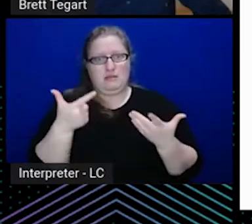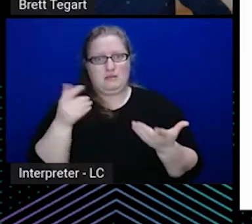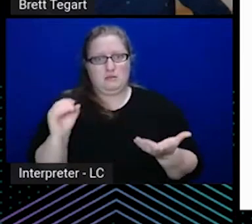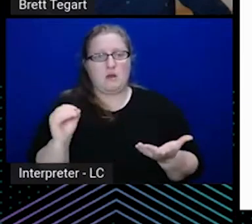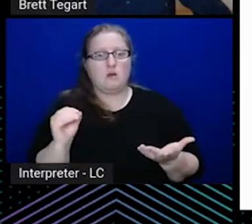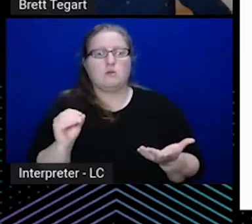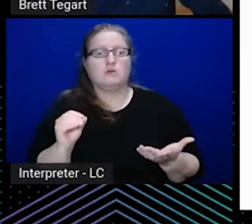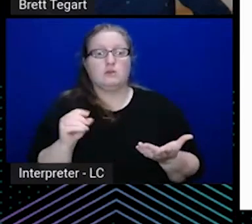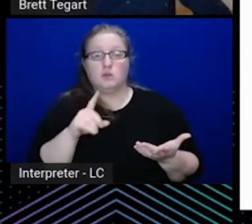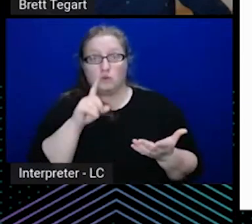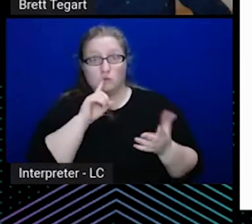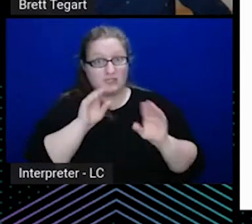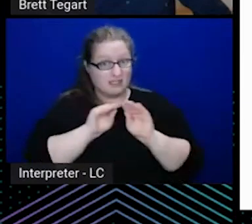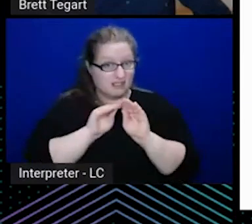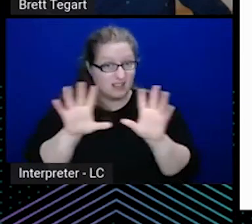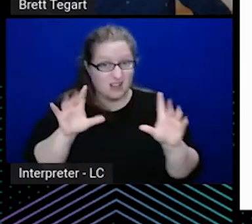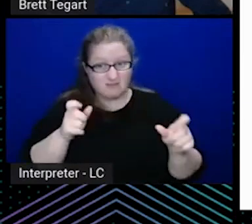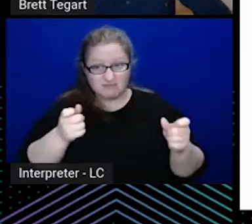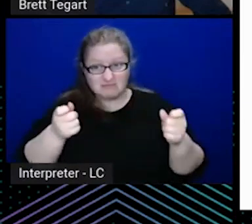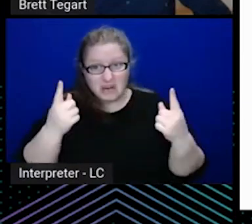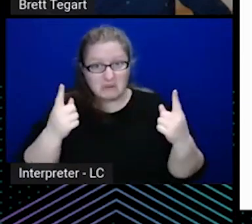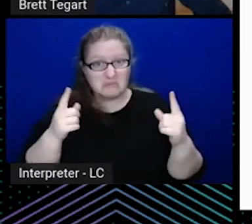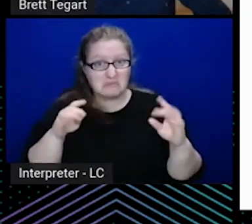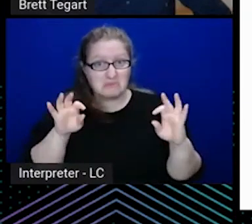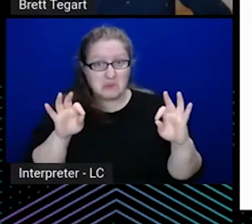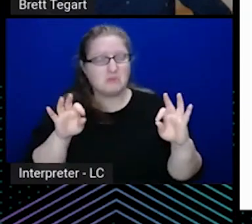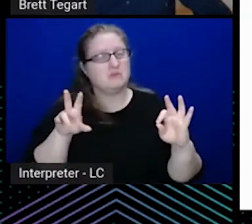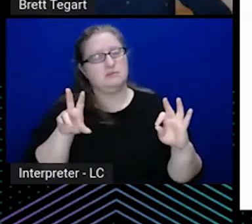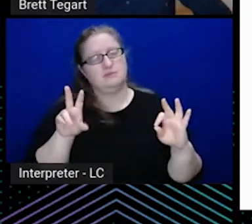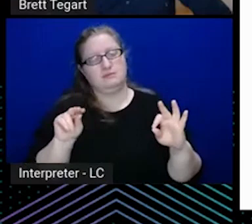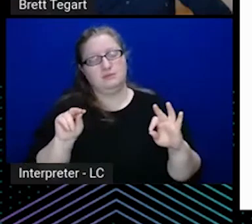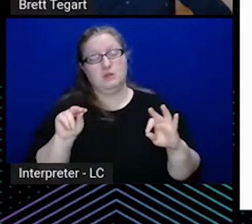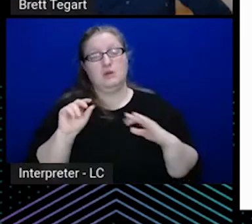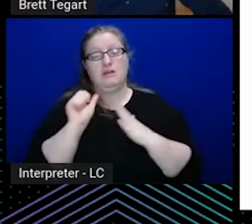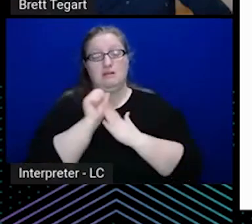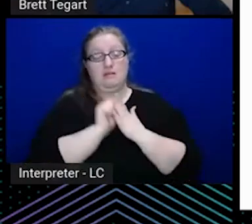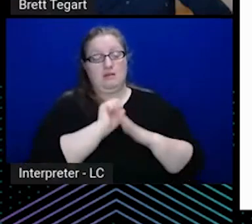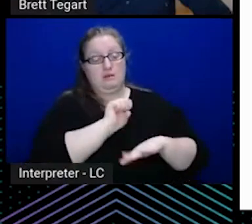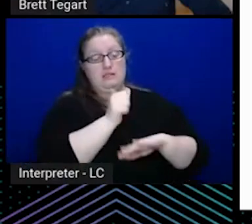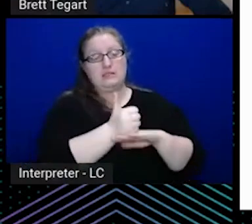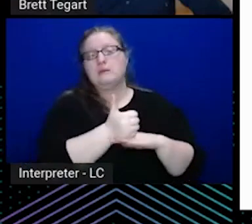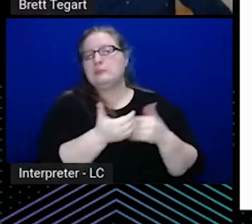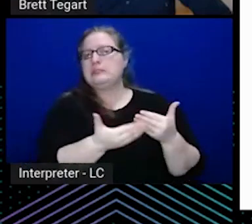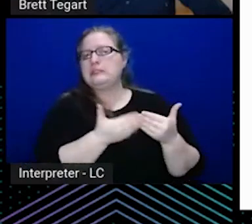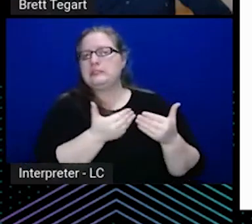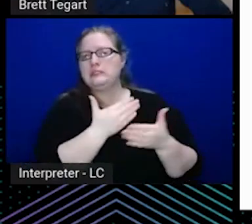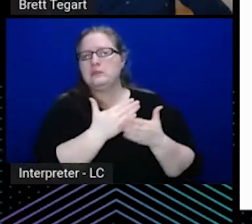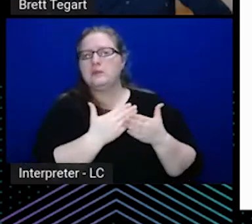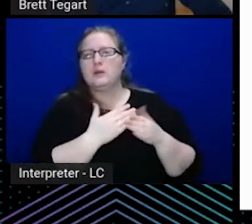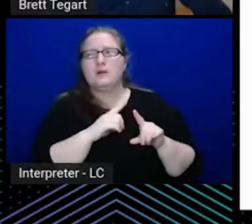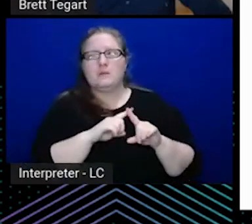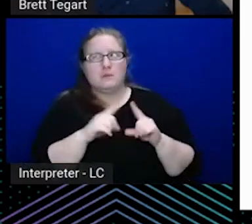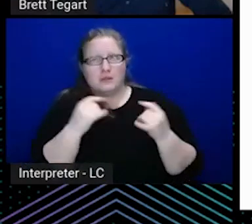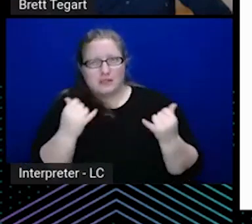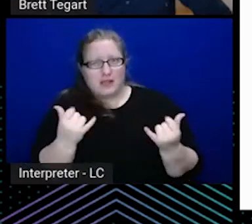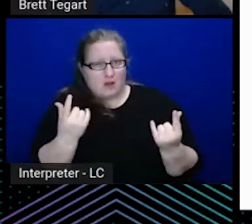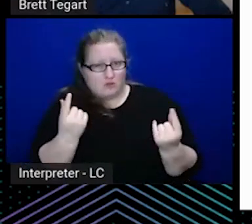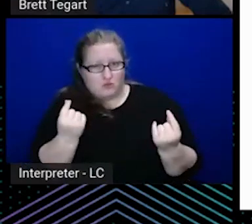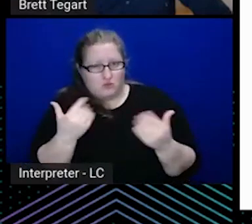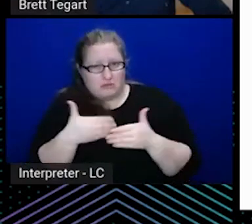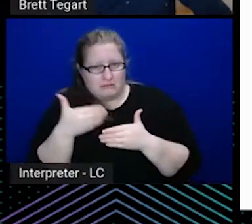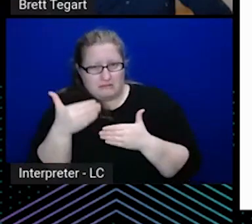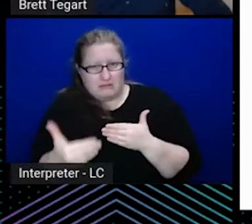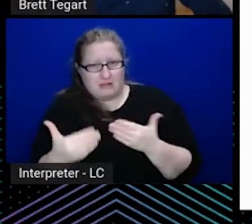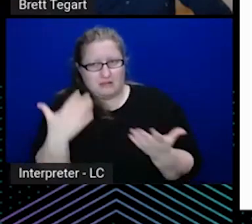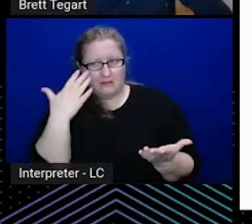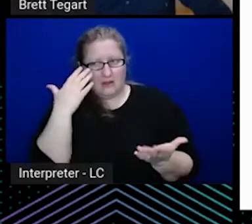not clear cut, right? Once an account has been created, that's very easy. But what goes where? Why do